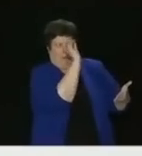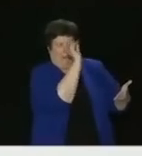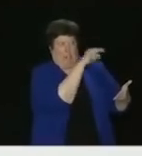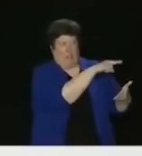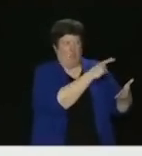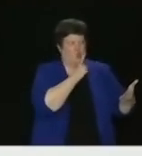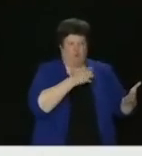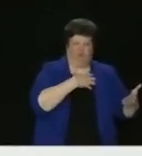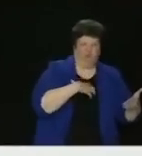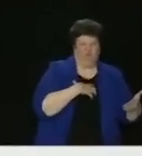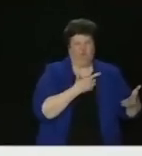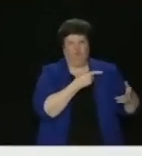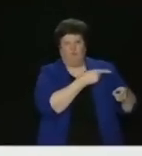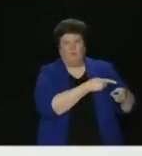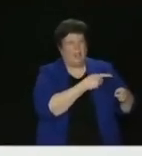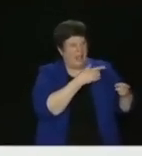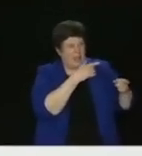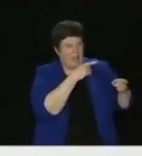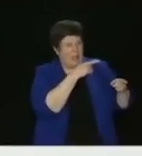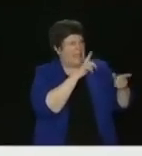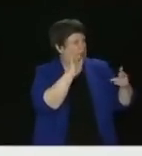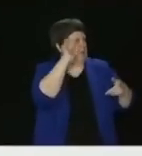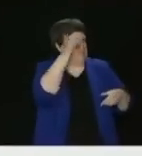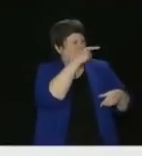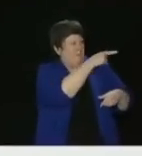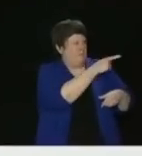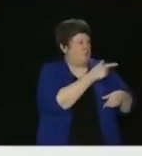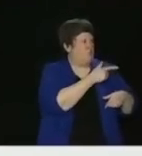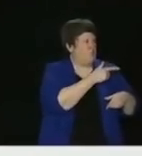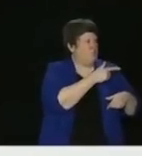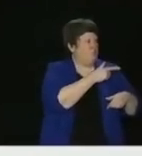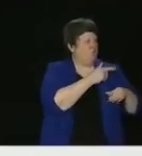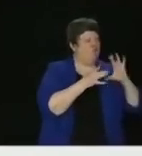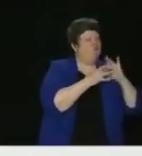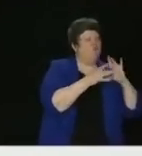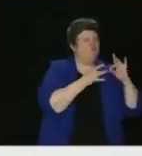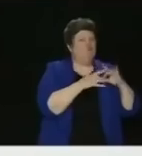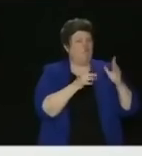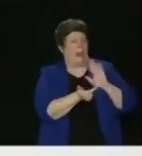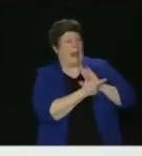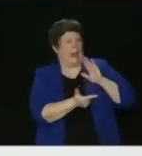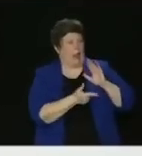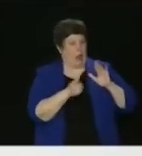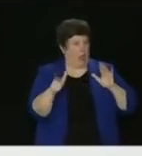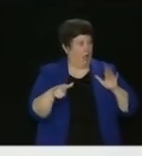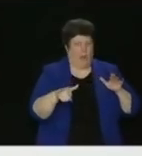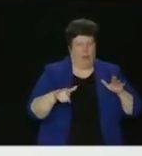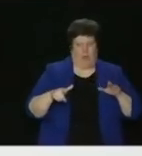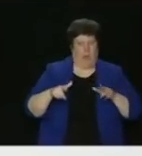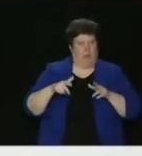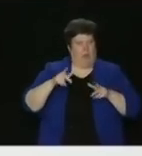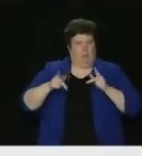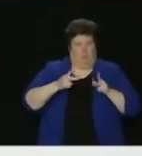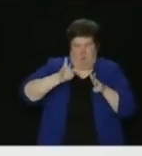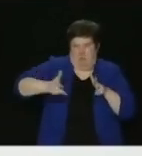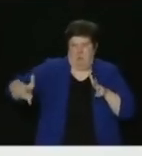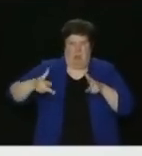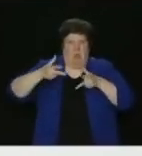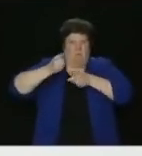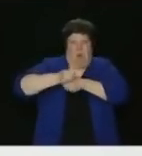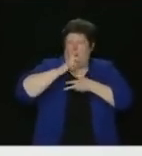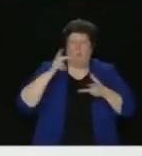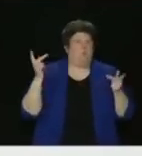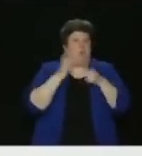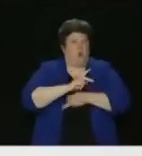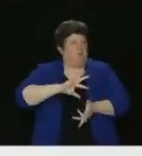couple of weeks. They said you threw oil on the flames. Do you feel any responsibility for the scope that these protests have